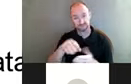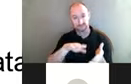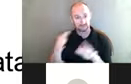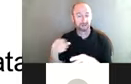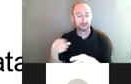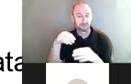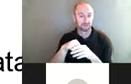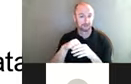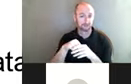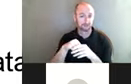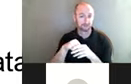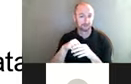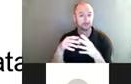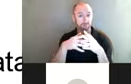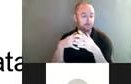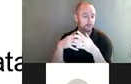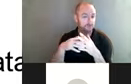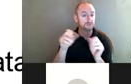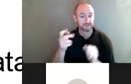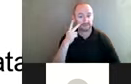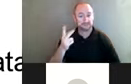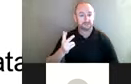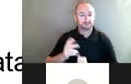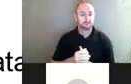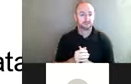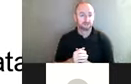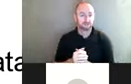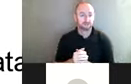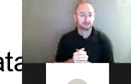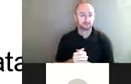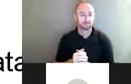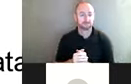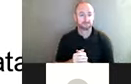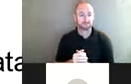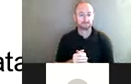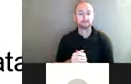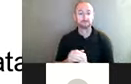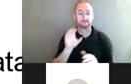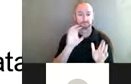Within the US, you can see that graphically in the image.